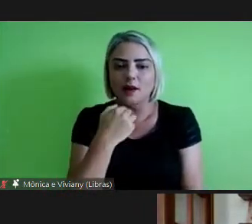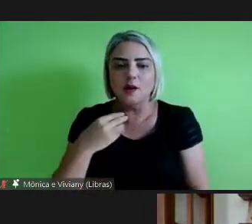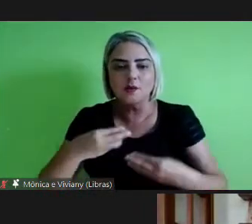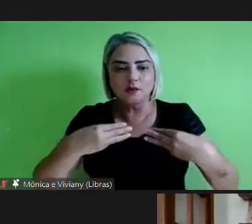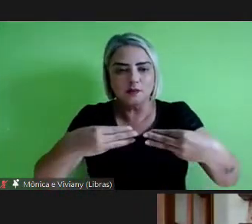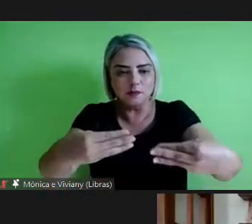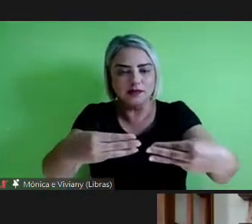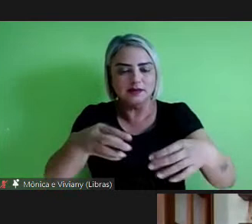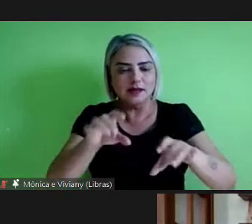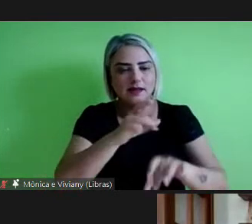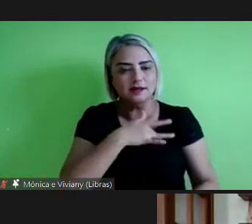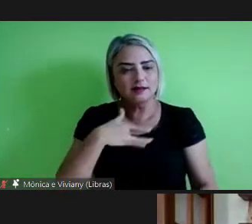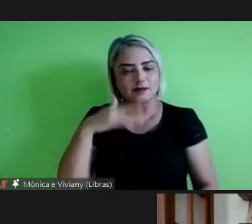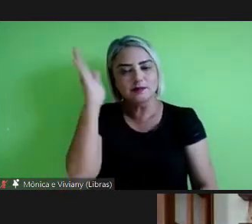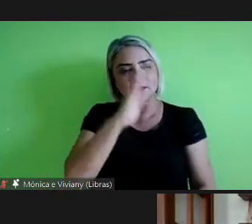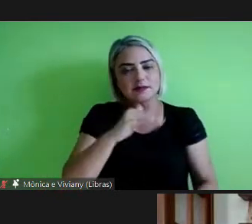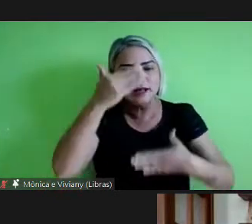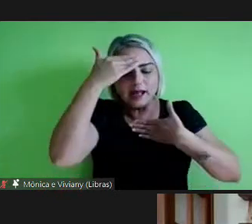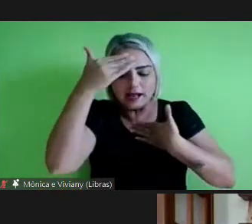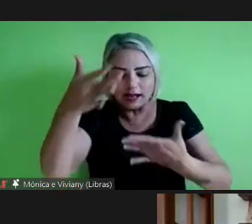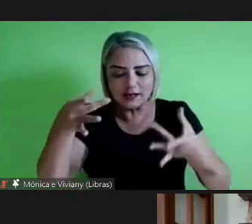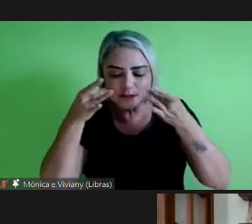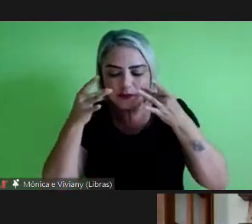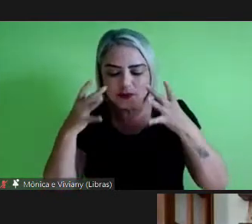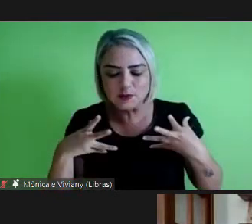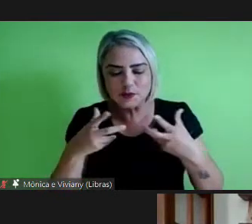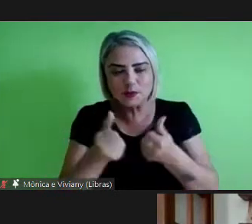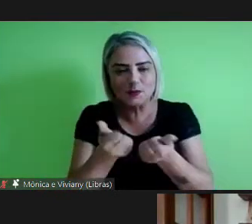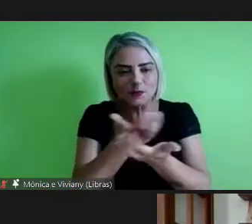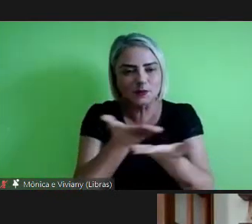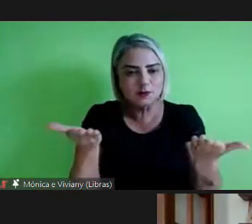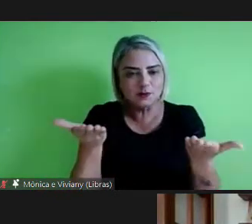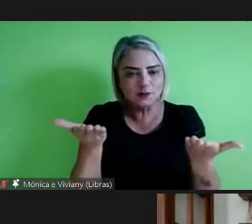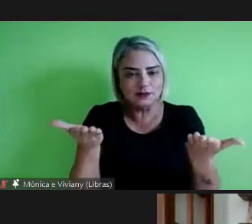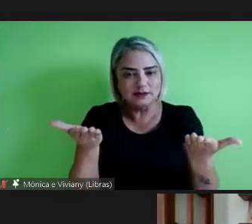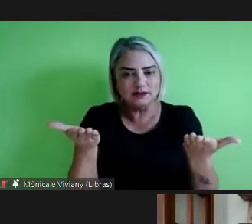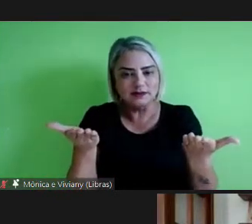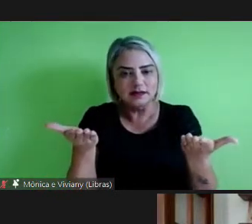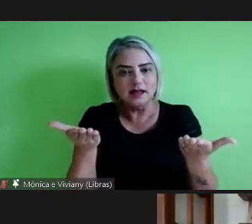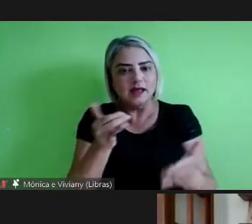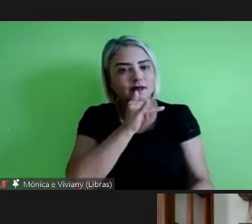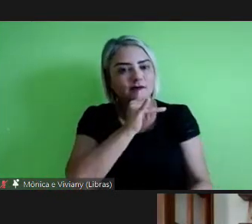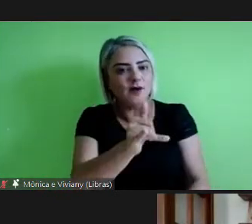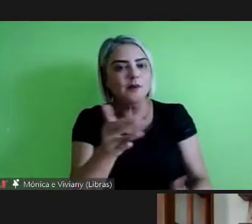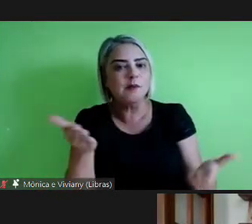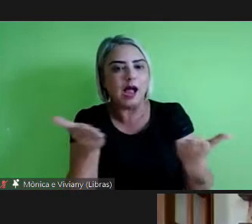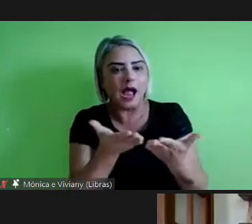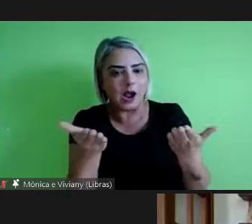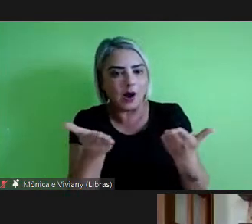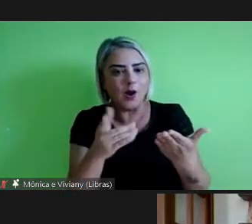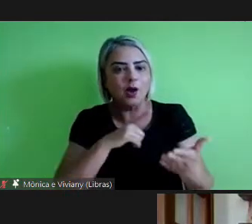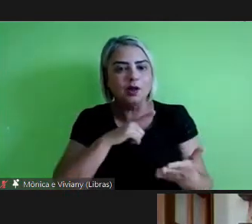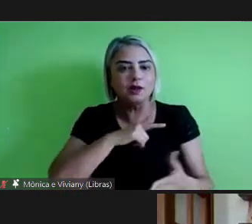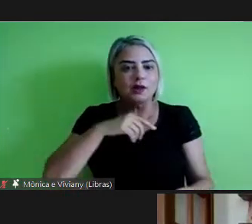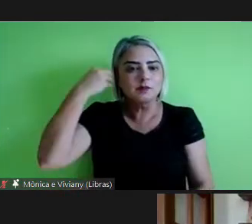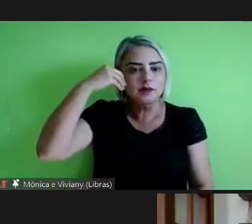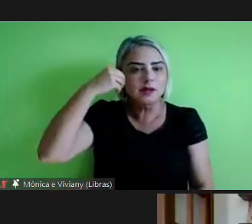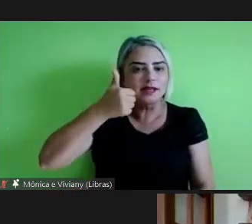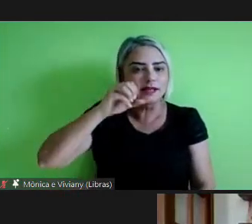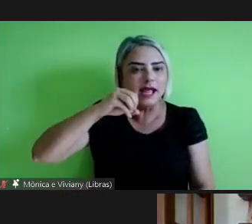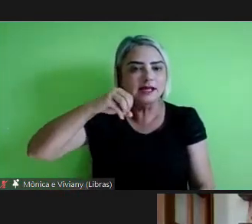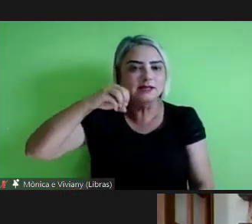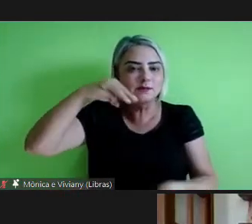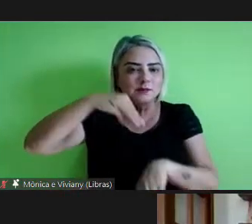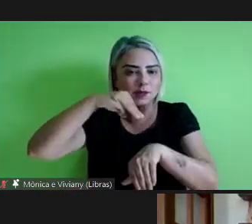General Coordination of Nutrition and Food and of the Ministry of Health, I thank the presence of